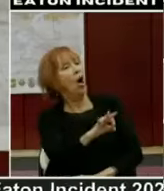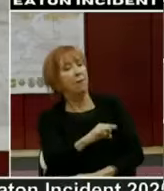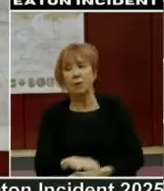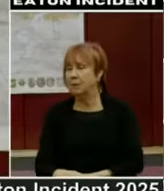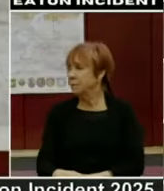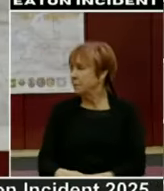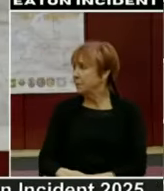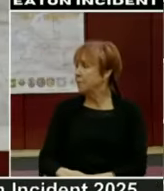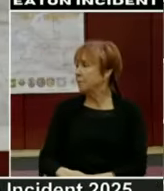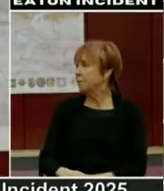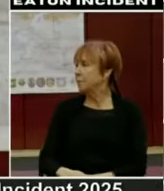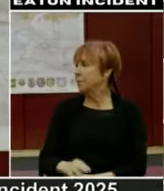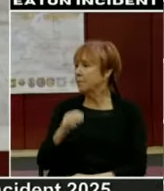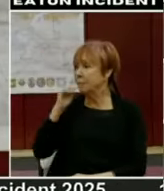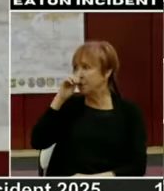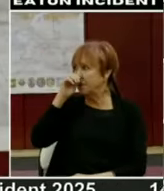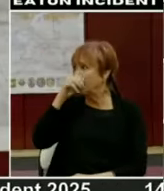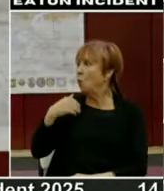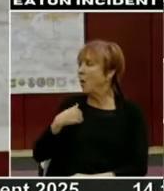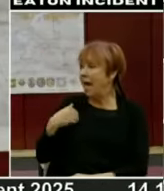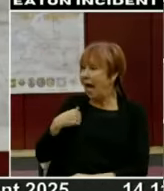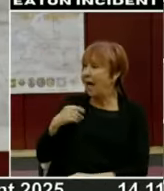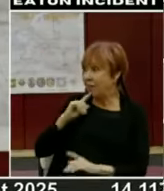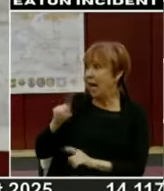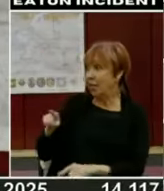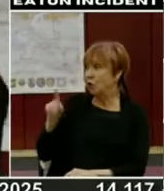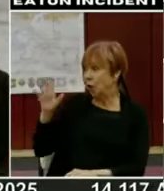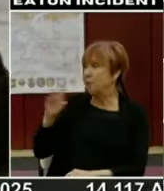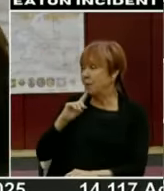Sir, we have an answer for that, and I'll make sure you get it.